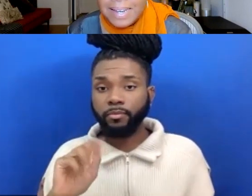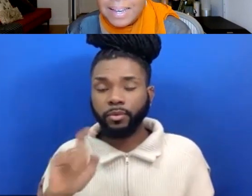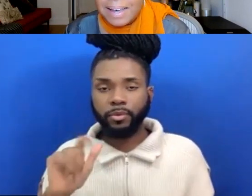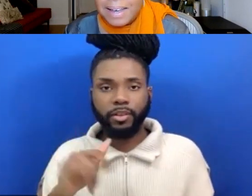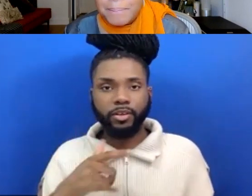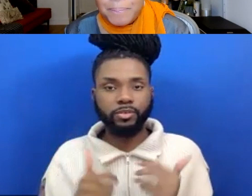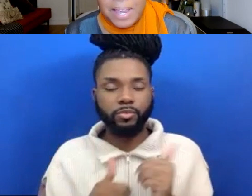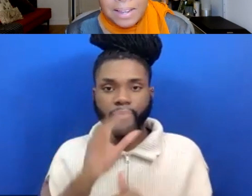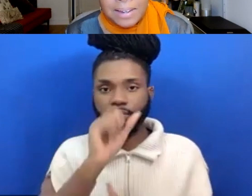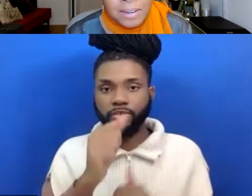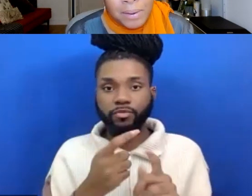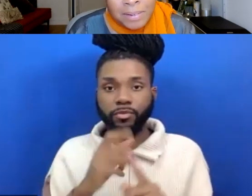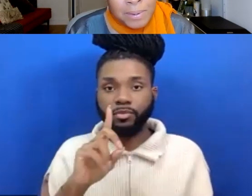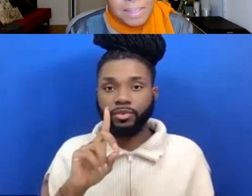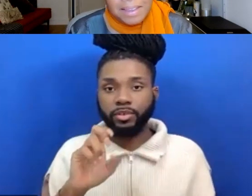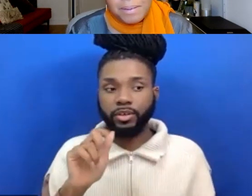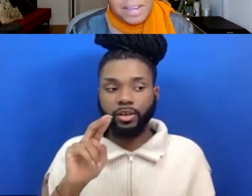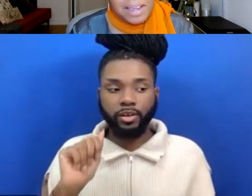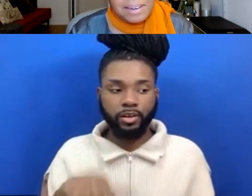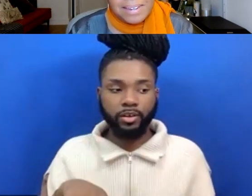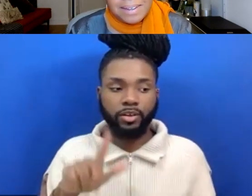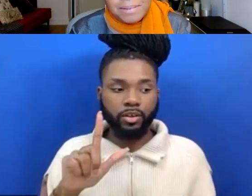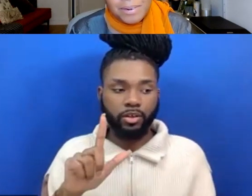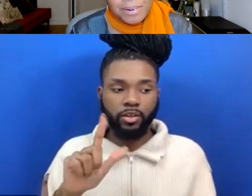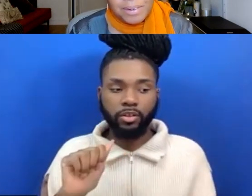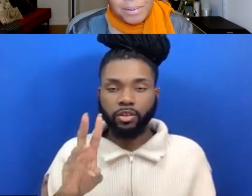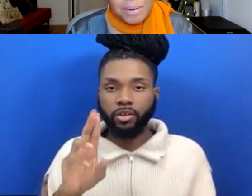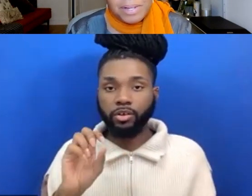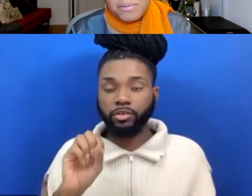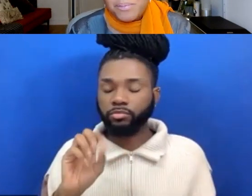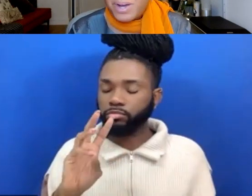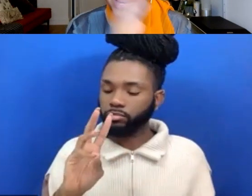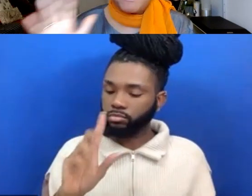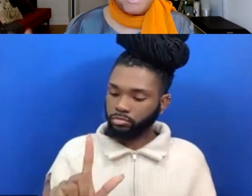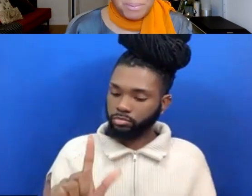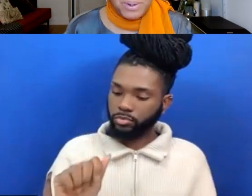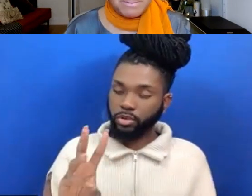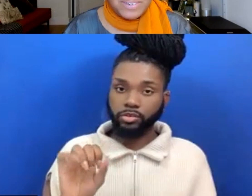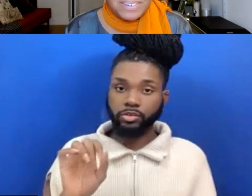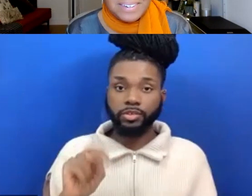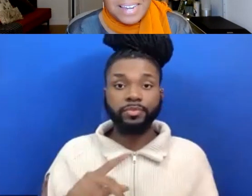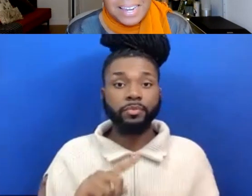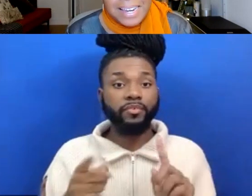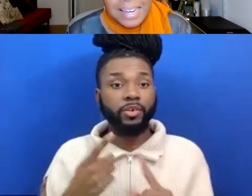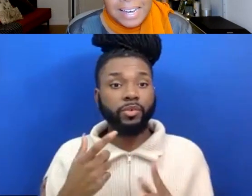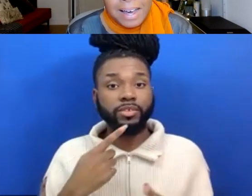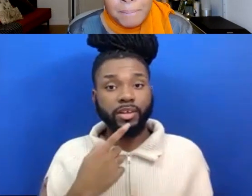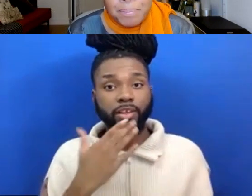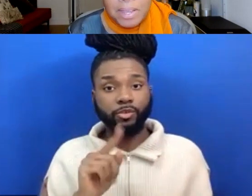Lawson. And I just want to say thank you again, Tina, for a really a remarkable conversation